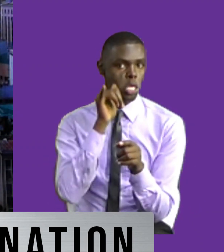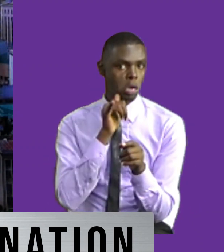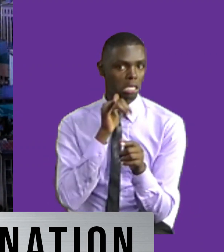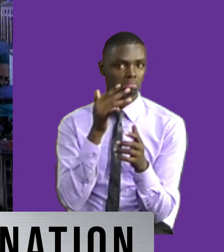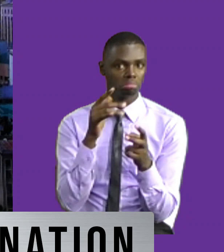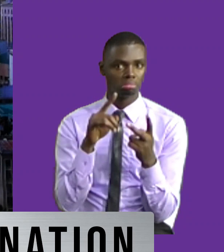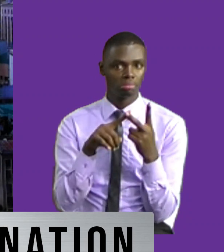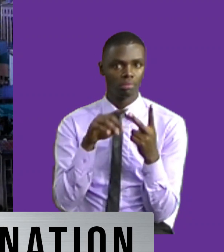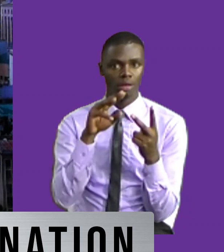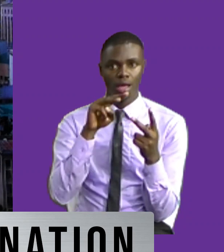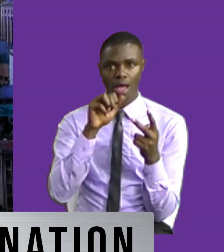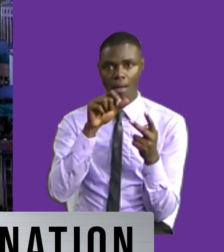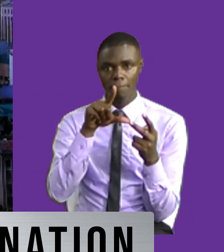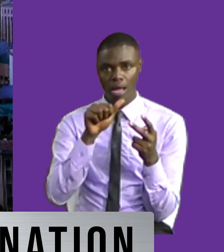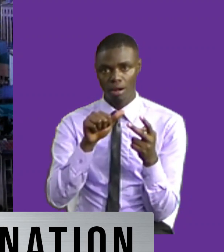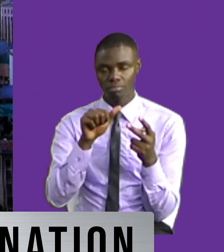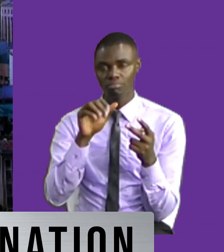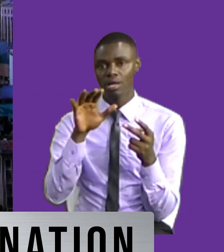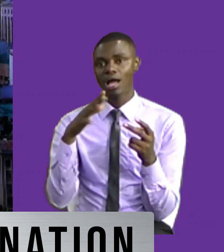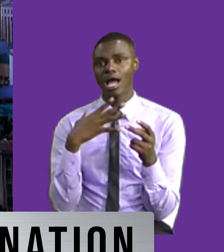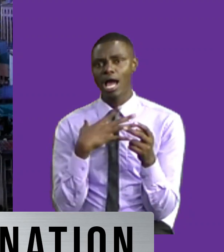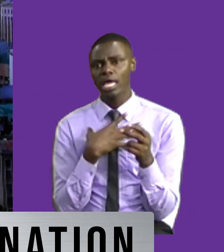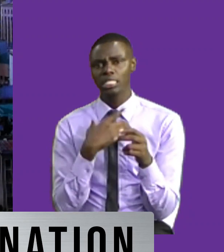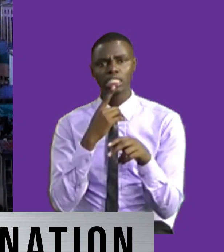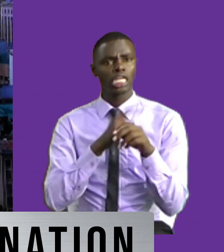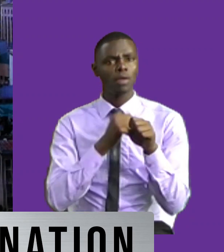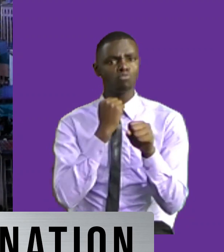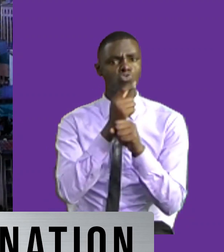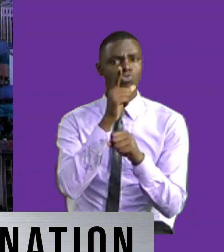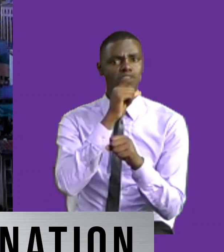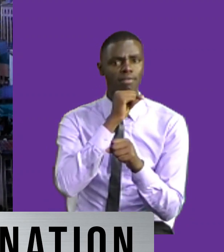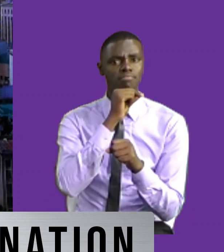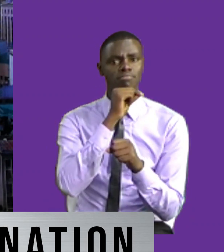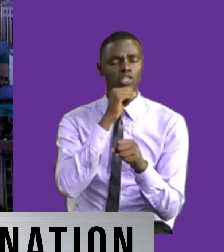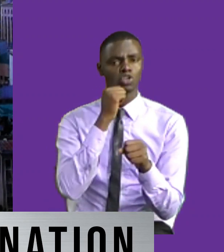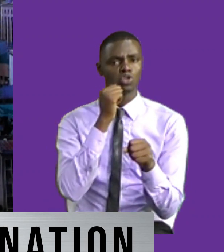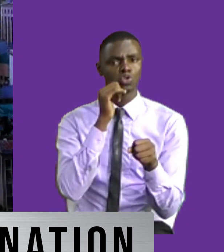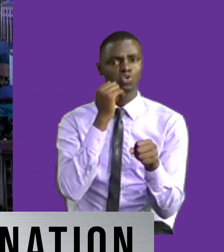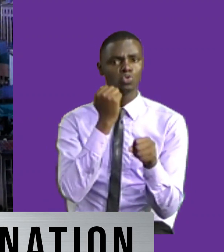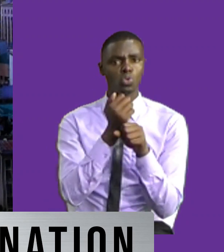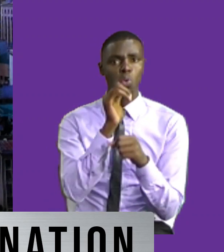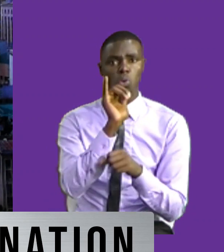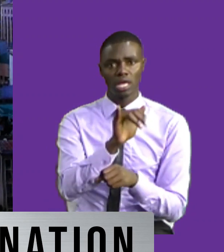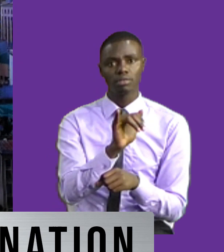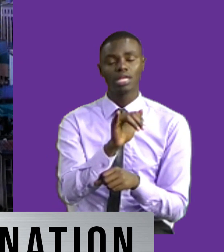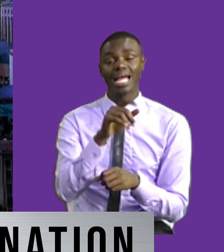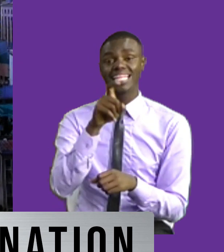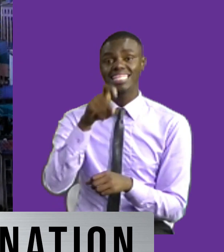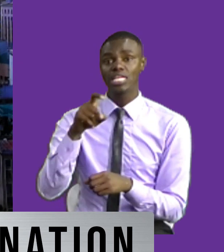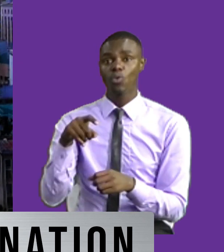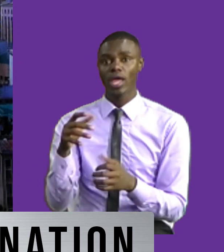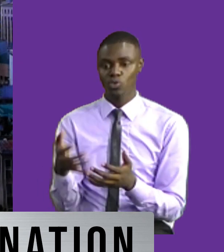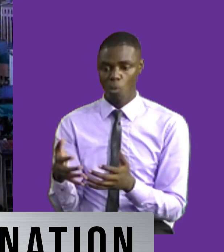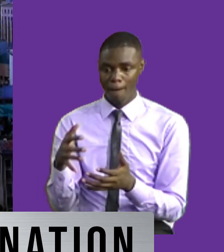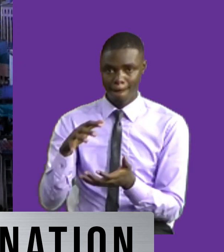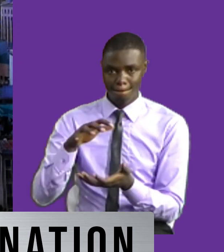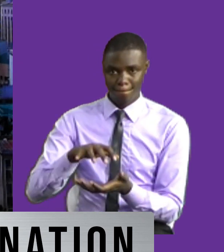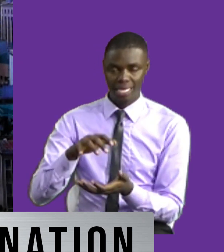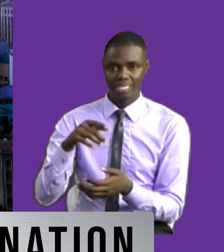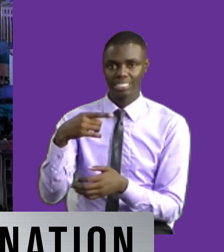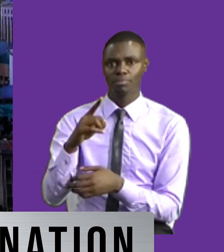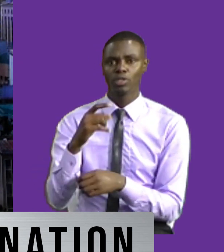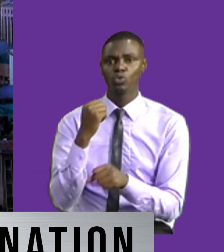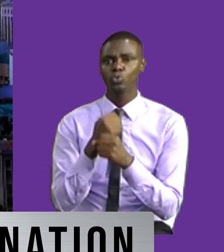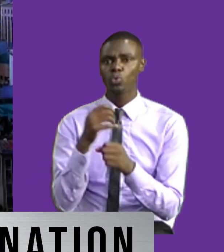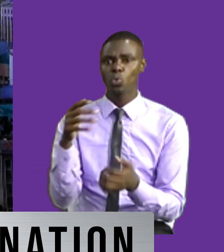mala, and then once they do that, they will also require to package the same. And to